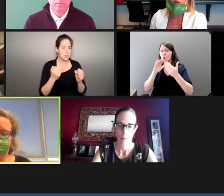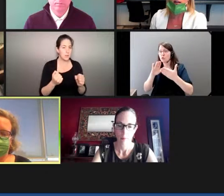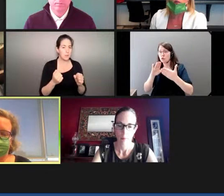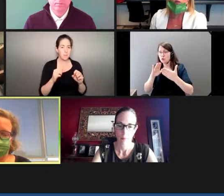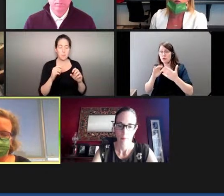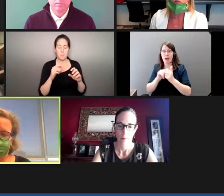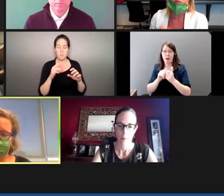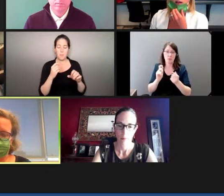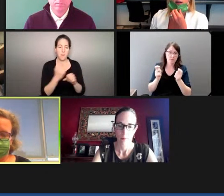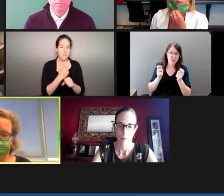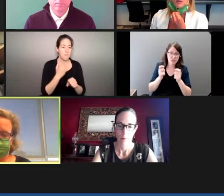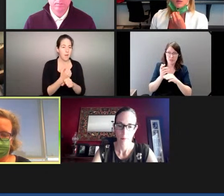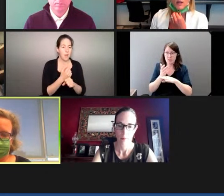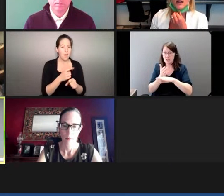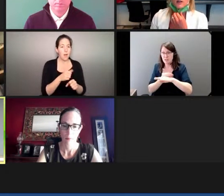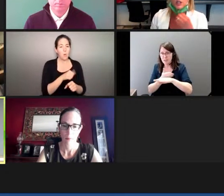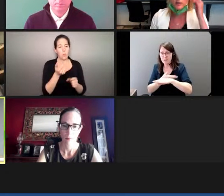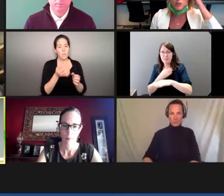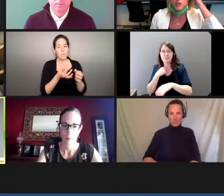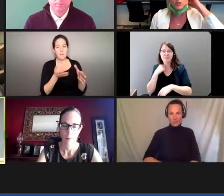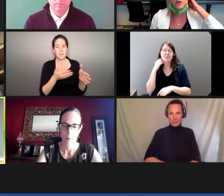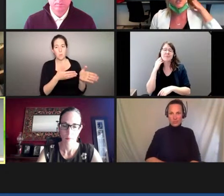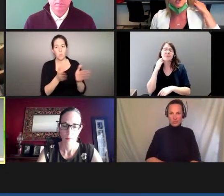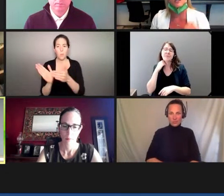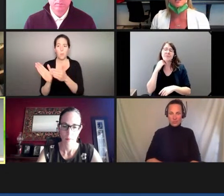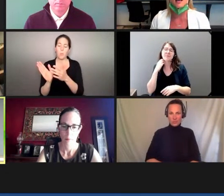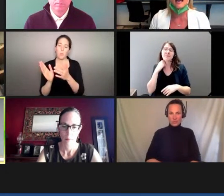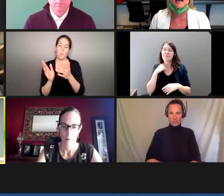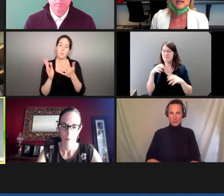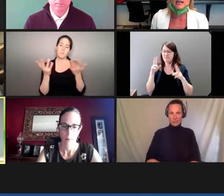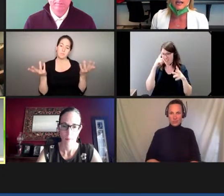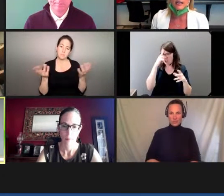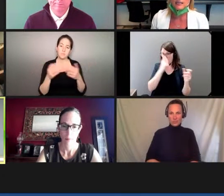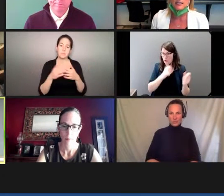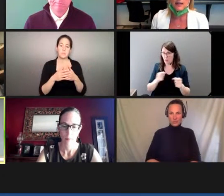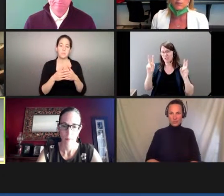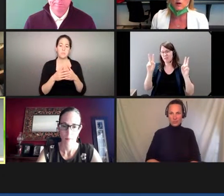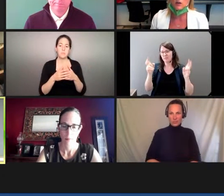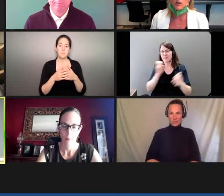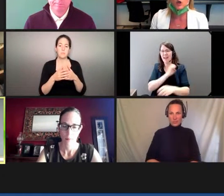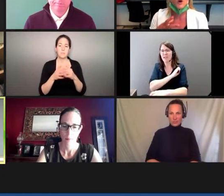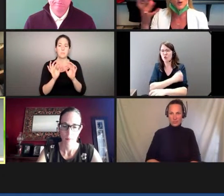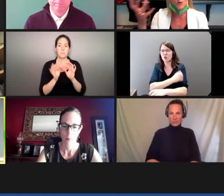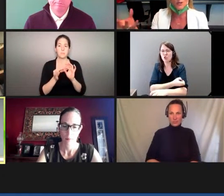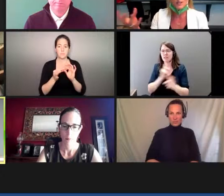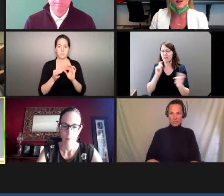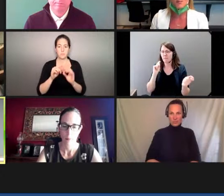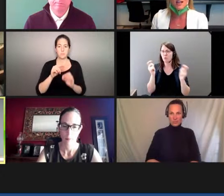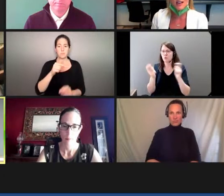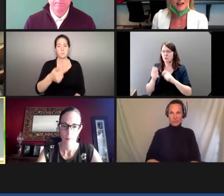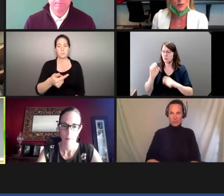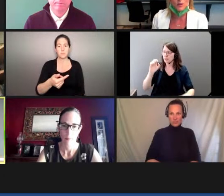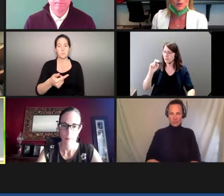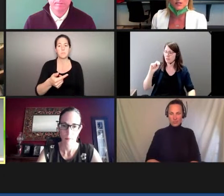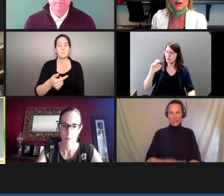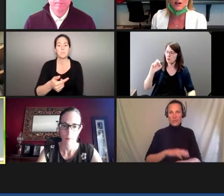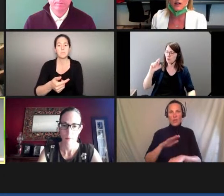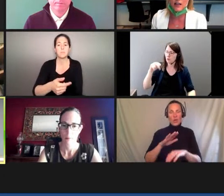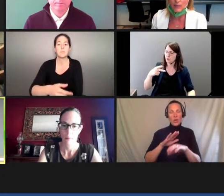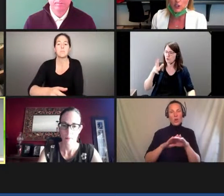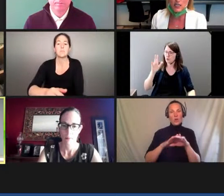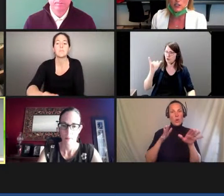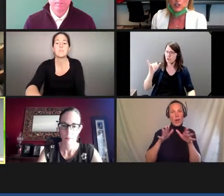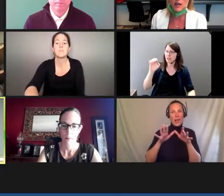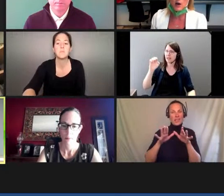Under council's, as part of the energy evolution strategy, in an attempt to work towards meeting council's